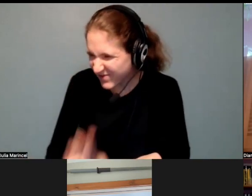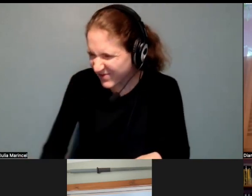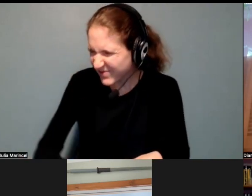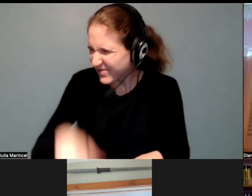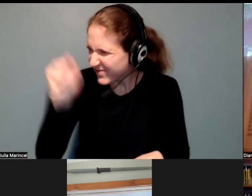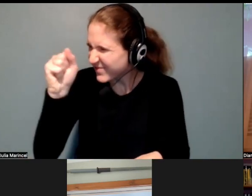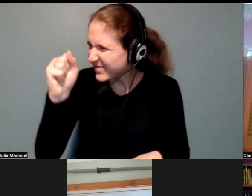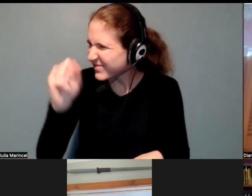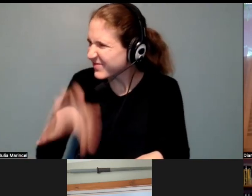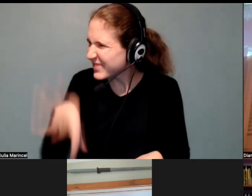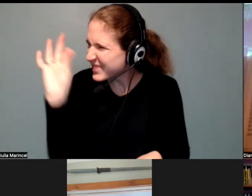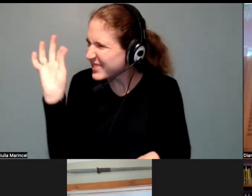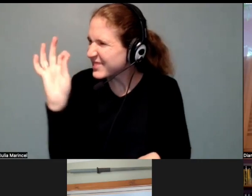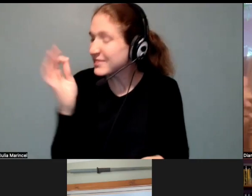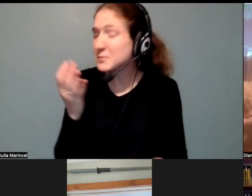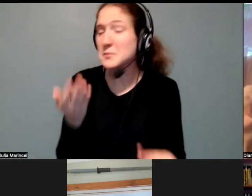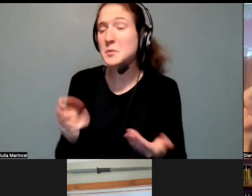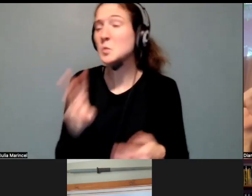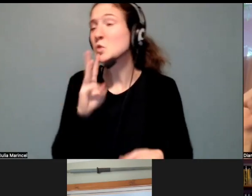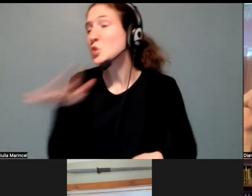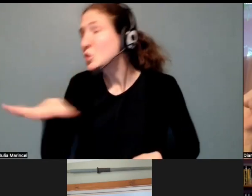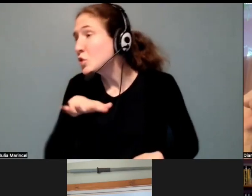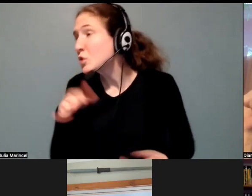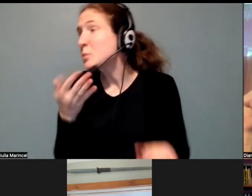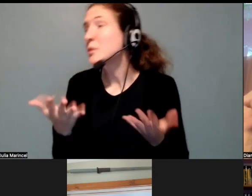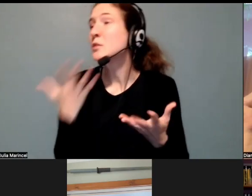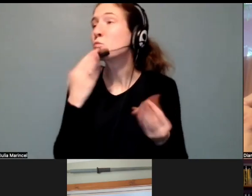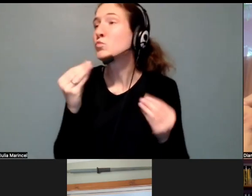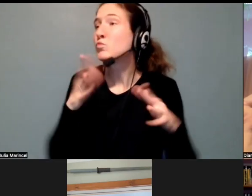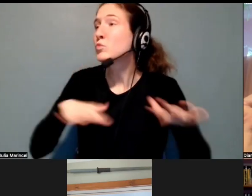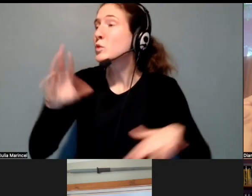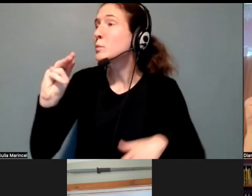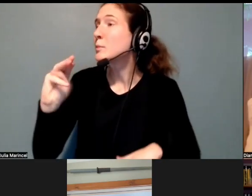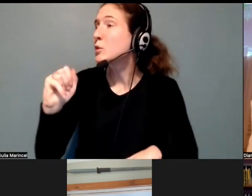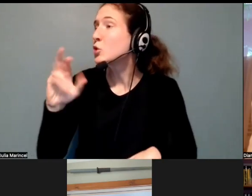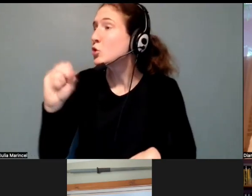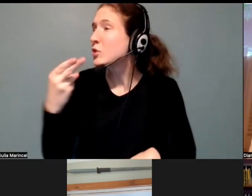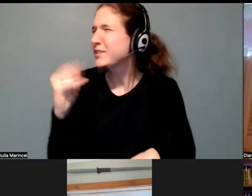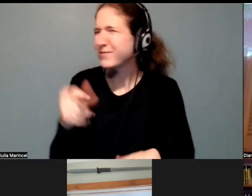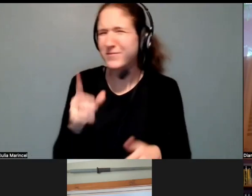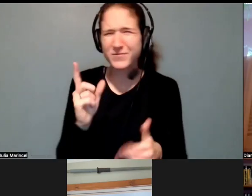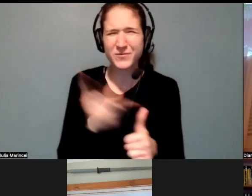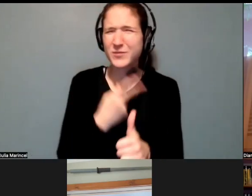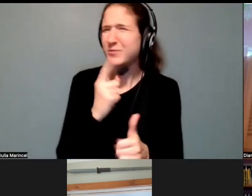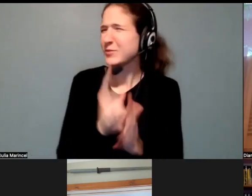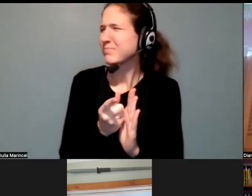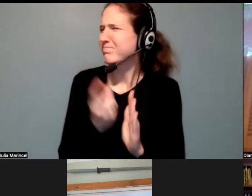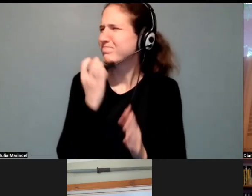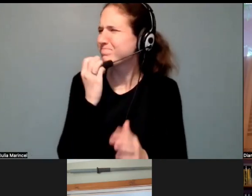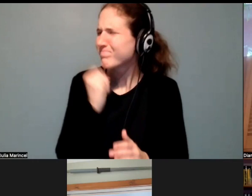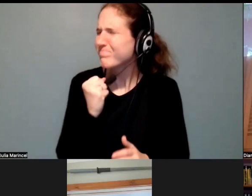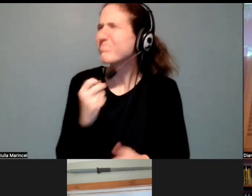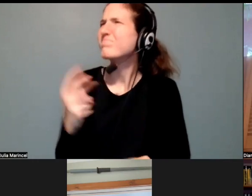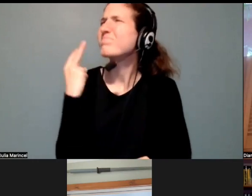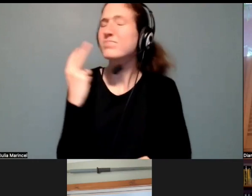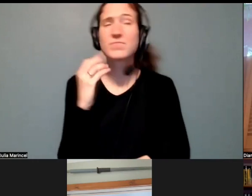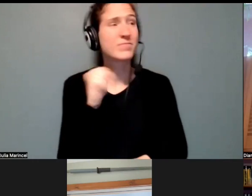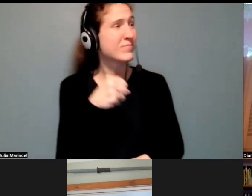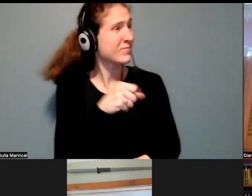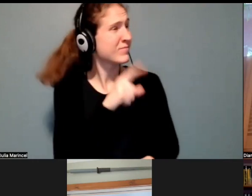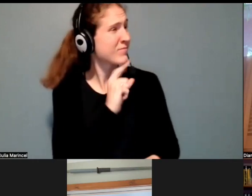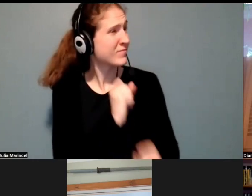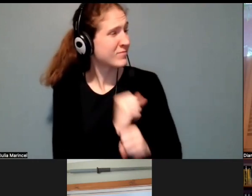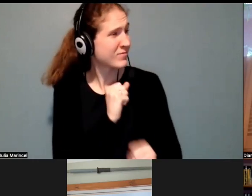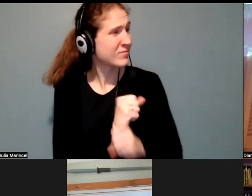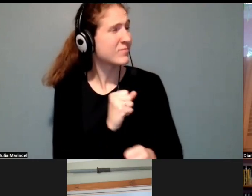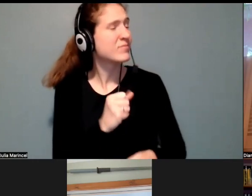the marsh or whatever, is very precious. Yeah, it definitely is. And I should